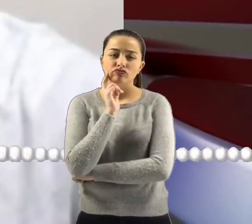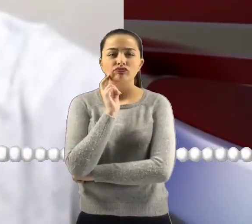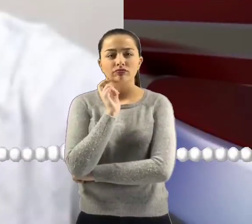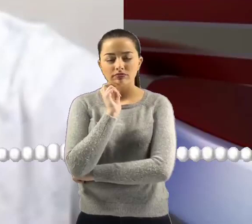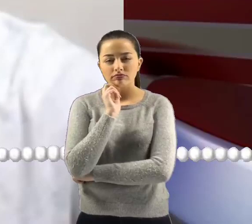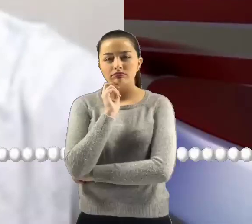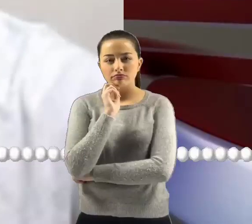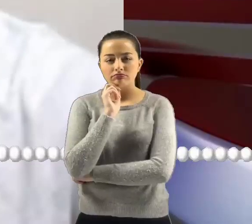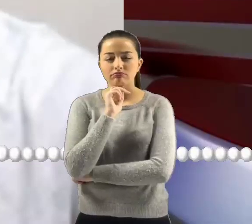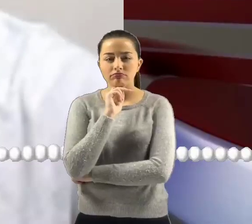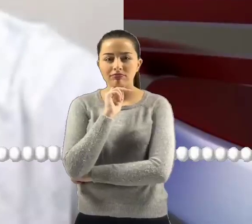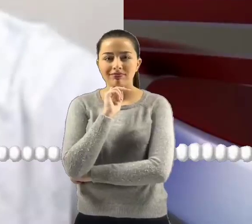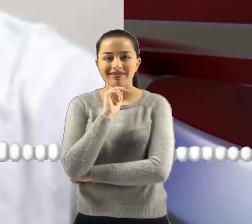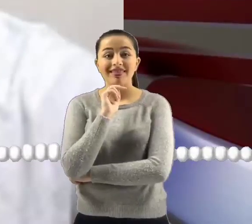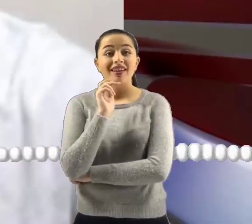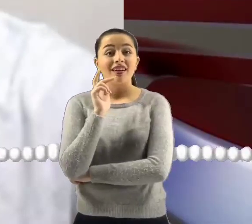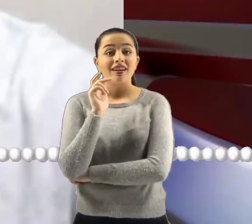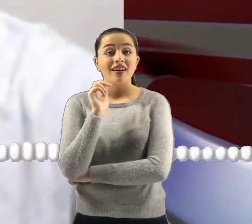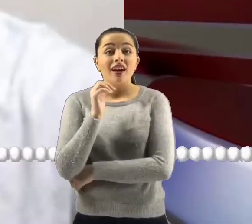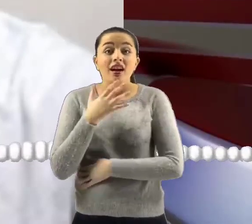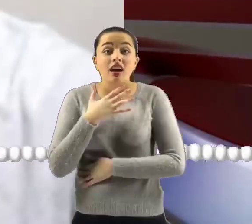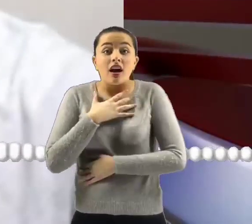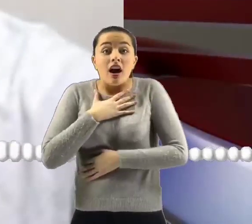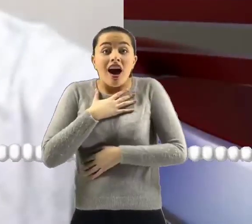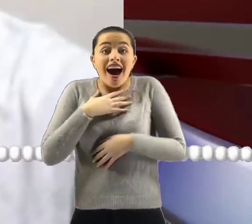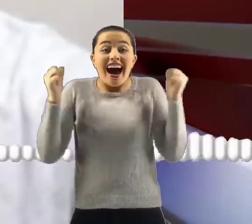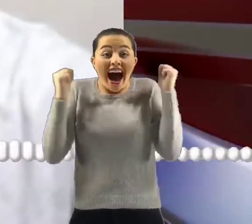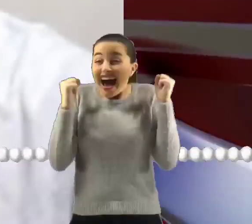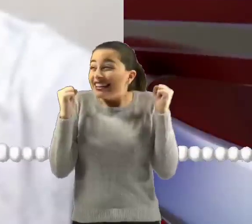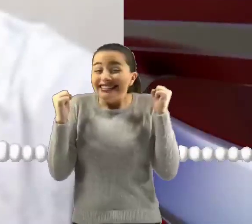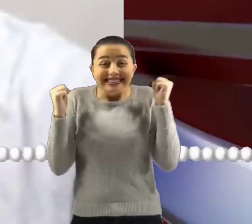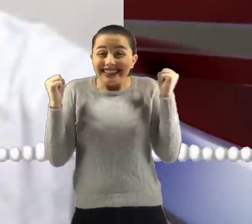ike imekwa etu ahụ, ma na-edozikwa akụkụ Naịjirịa ndị ọzọ.